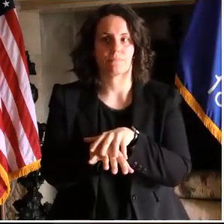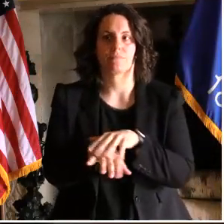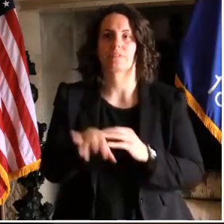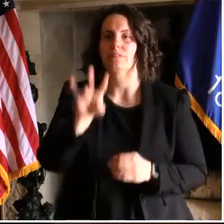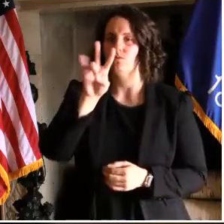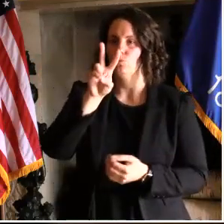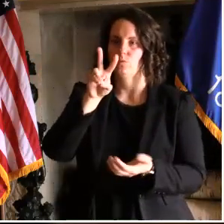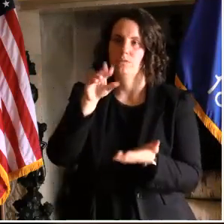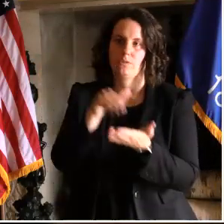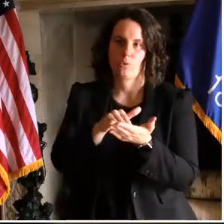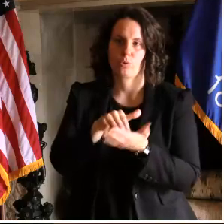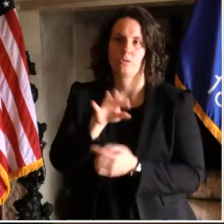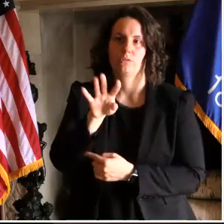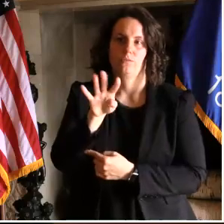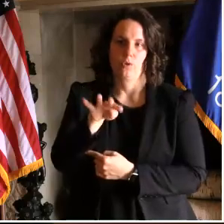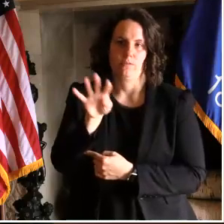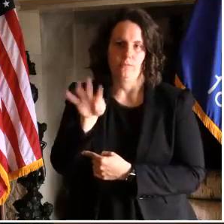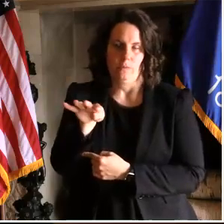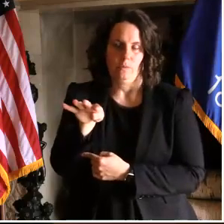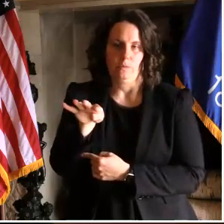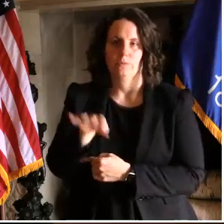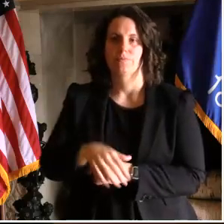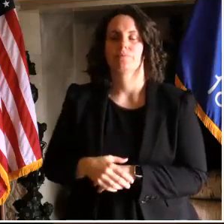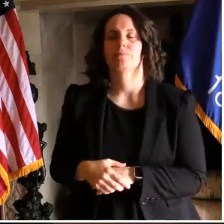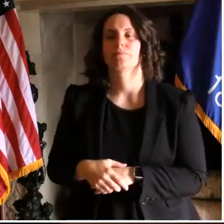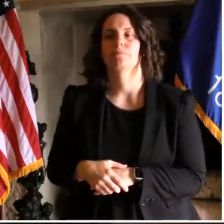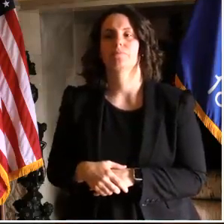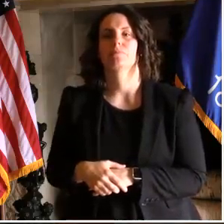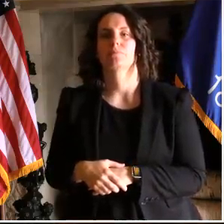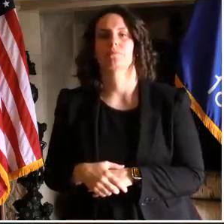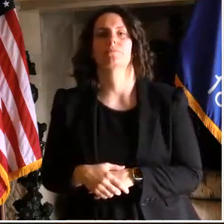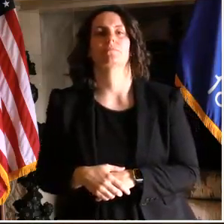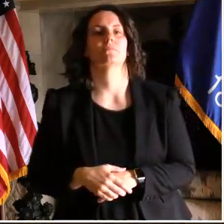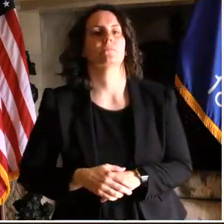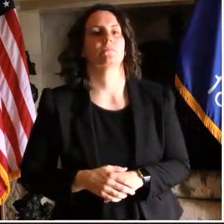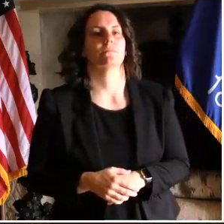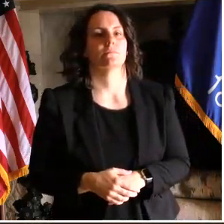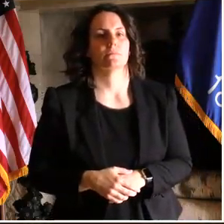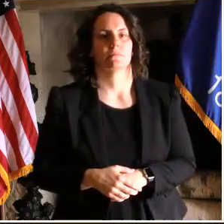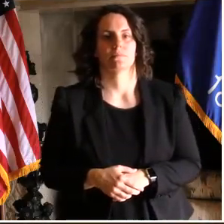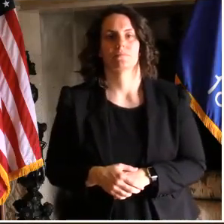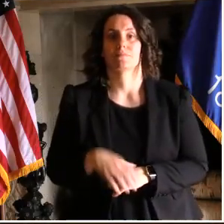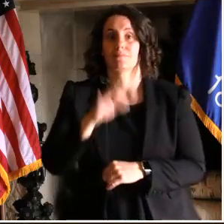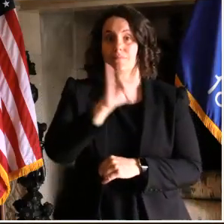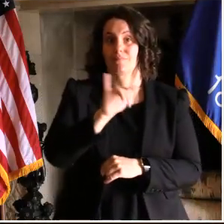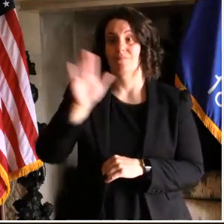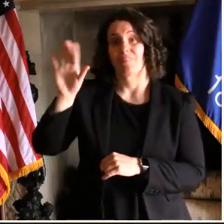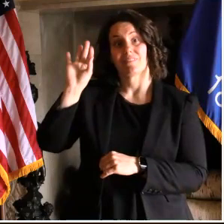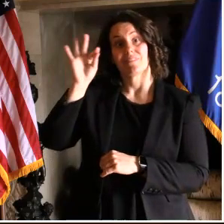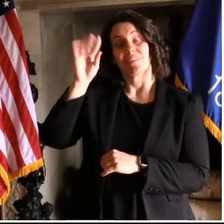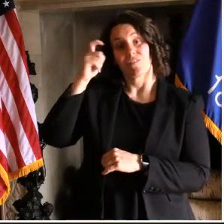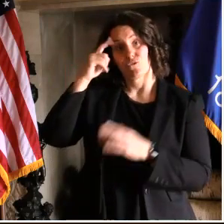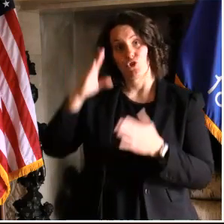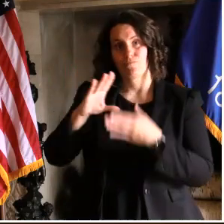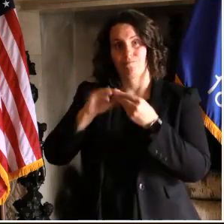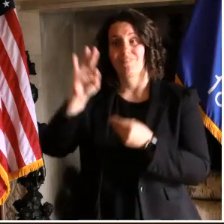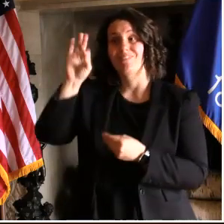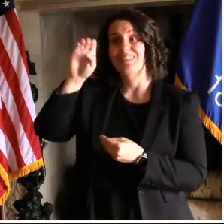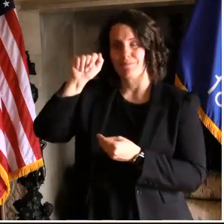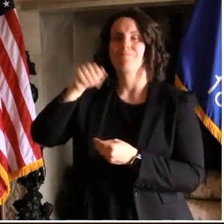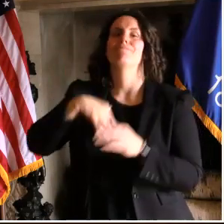72,044 pairs of gloves. And from FEMA, I found it. From FEMA, we have requested